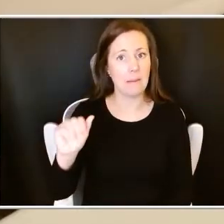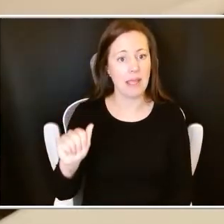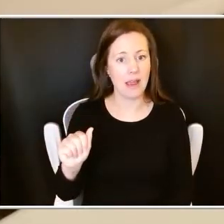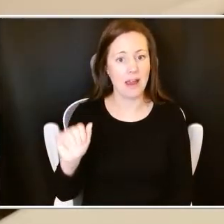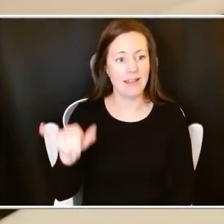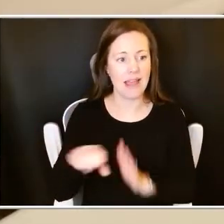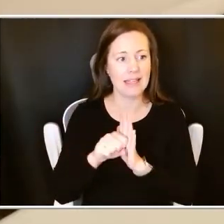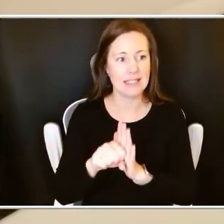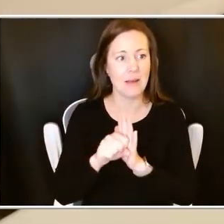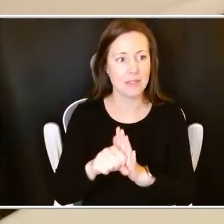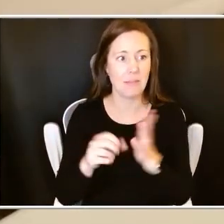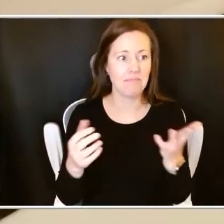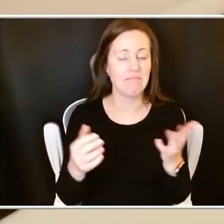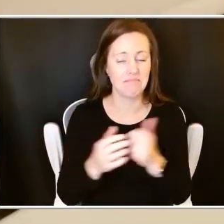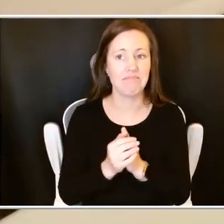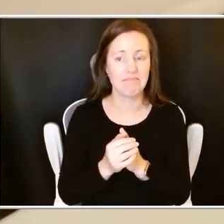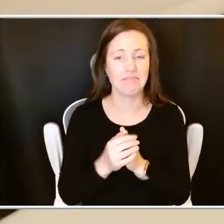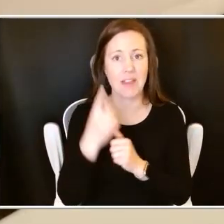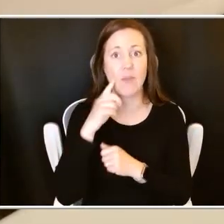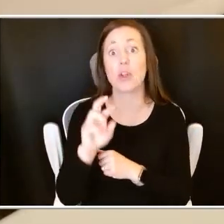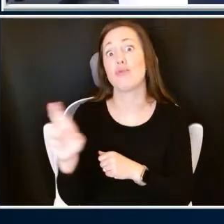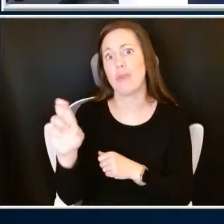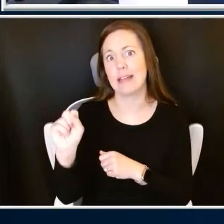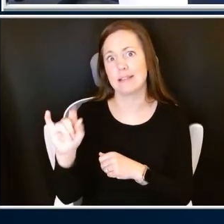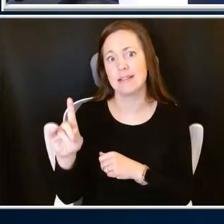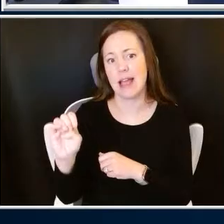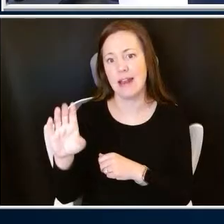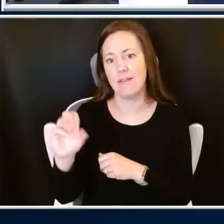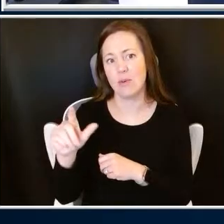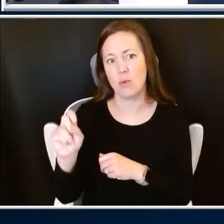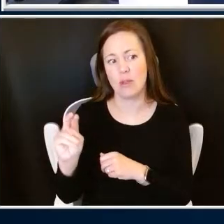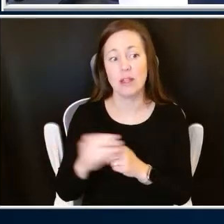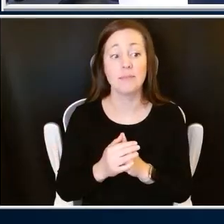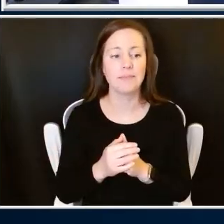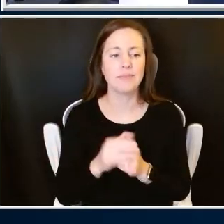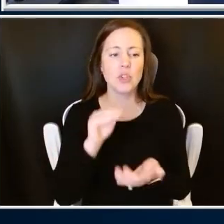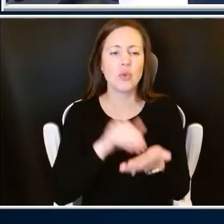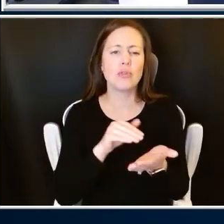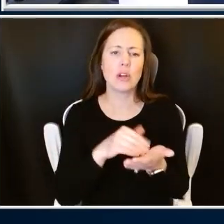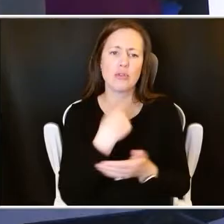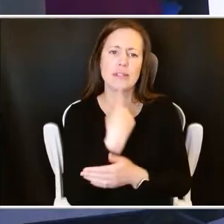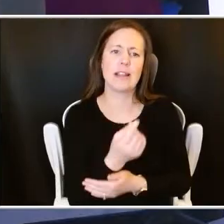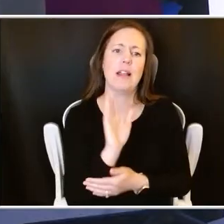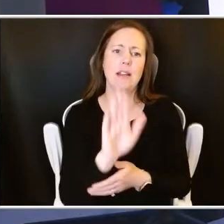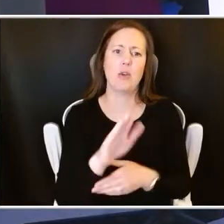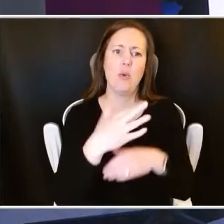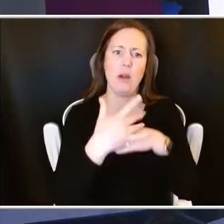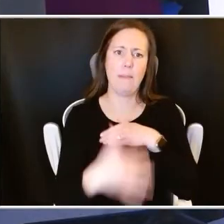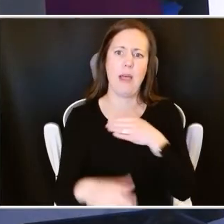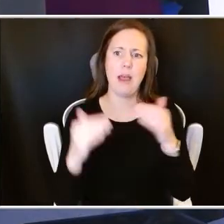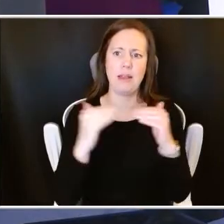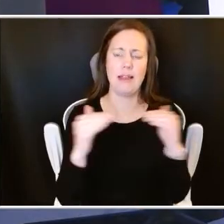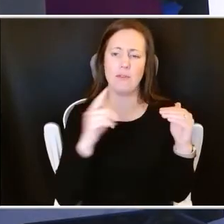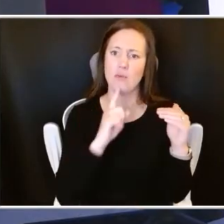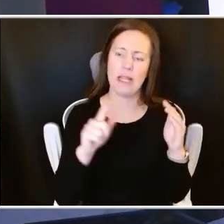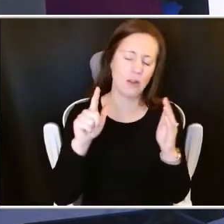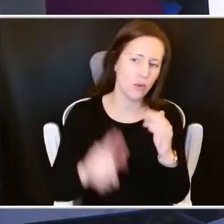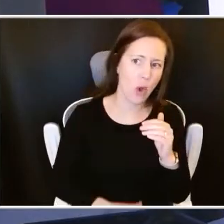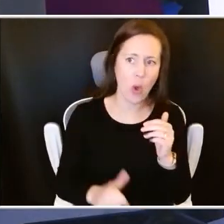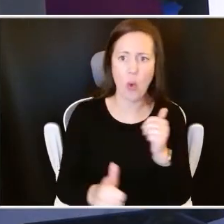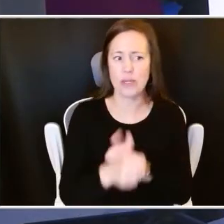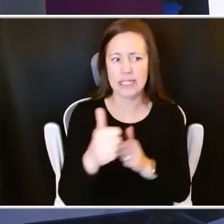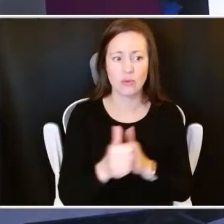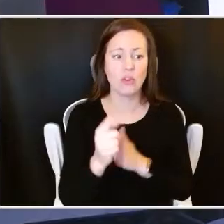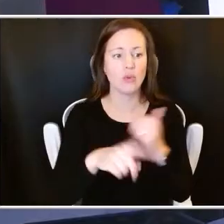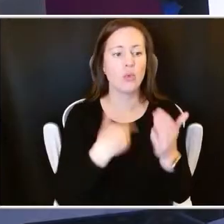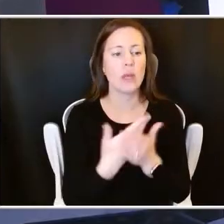symptom of right-sided colon cancers. So your doctors tell you your hemoglobin was dangerously low. You get to the ER, as you